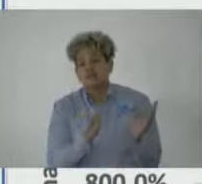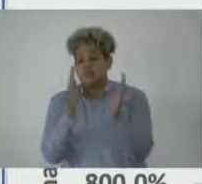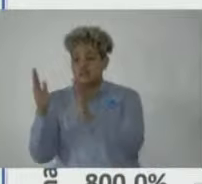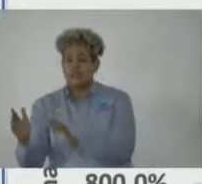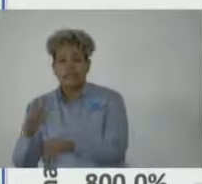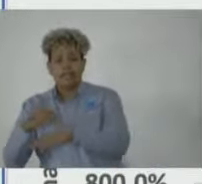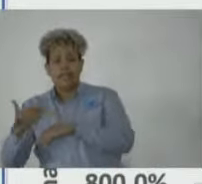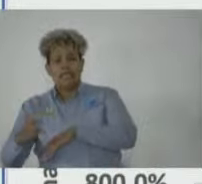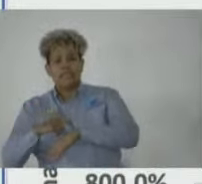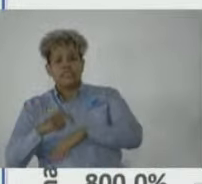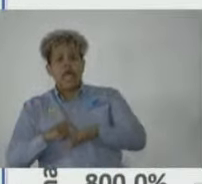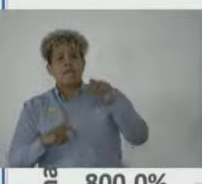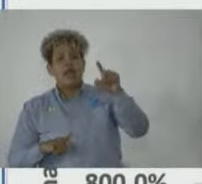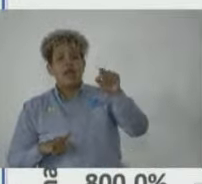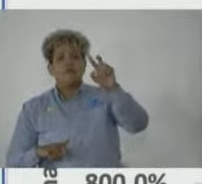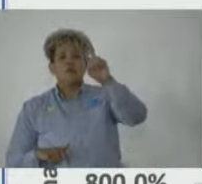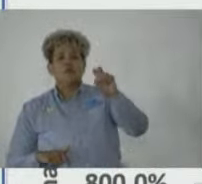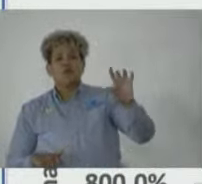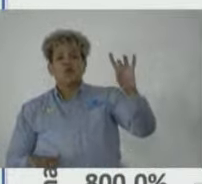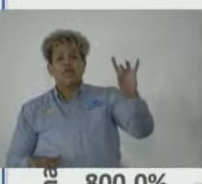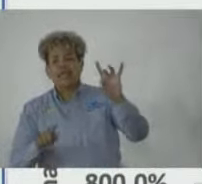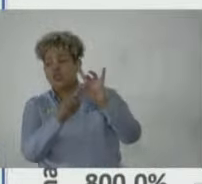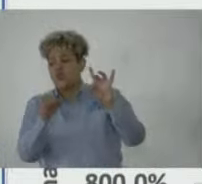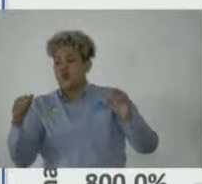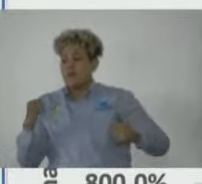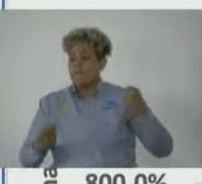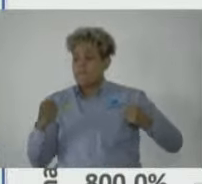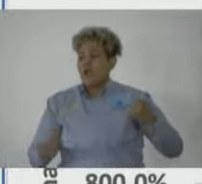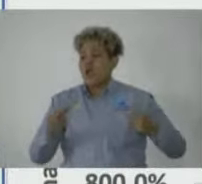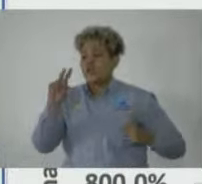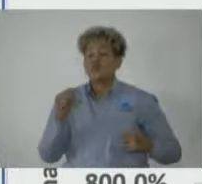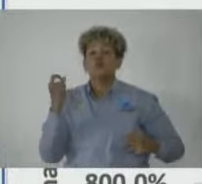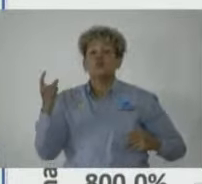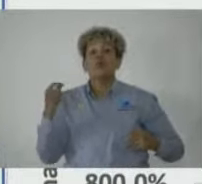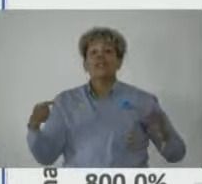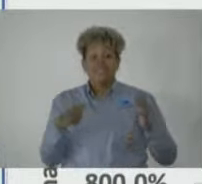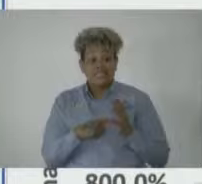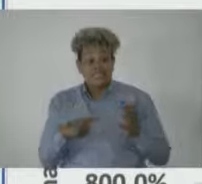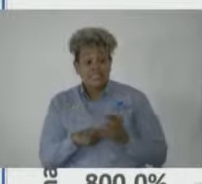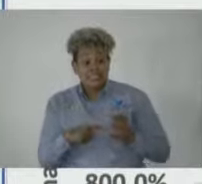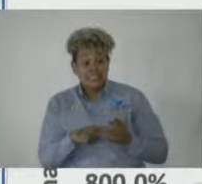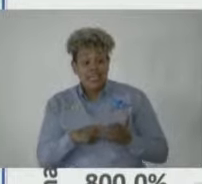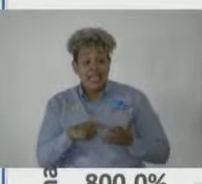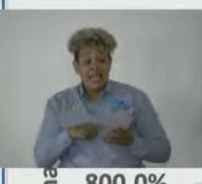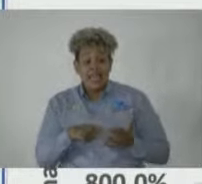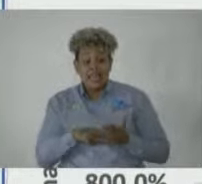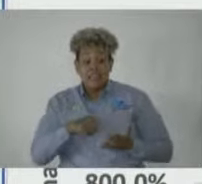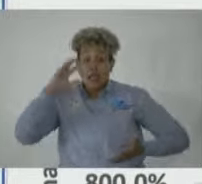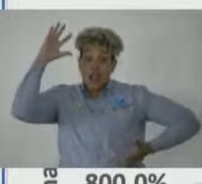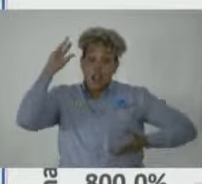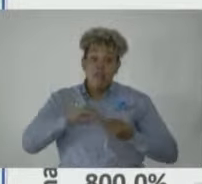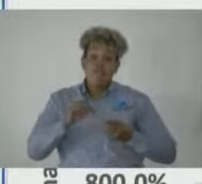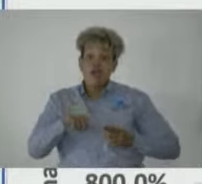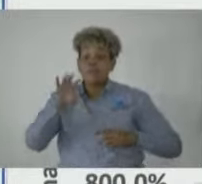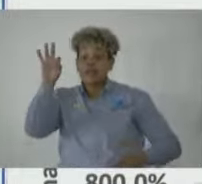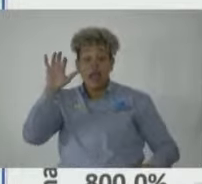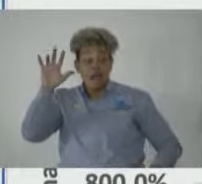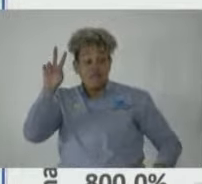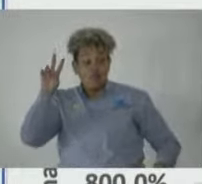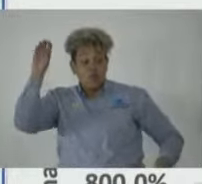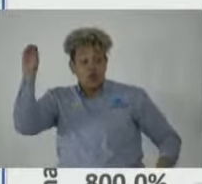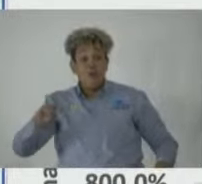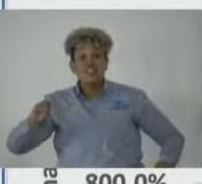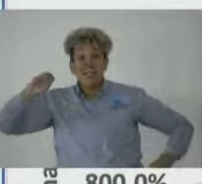which is the period April 2008 to March 2012. The debt accumulation dropped from 952%